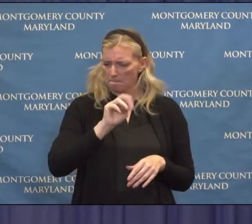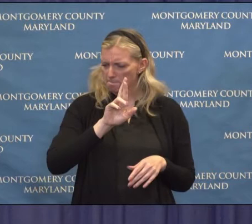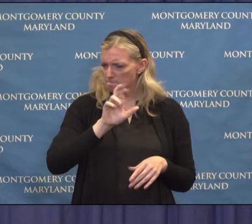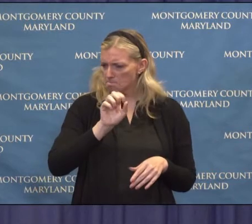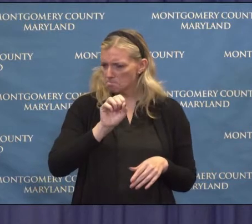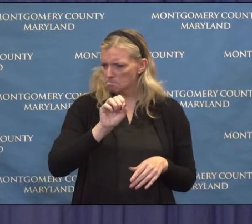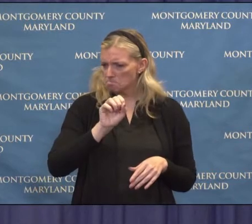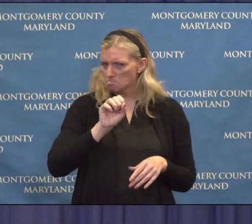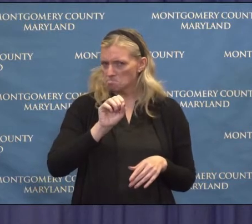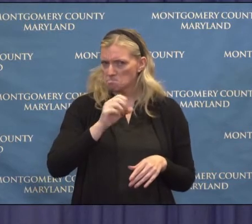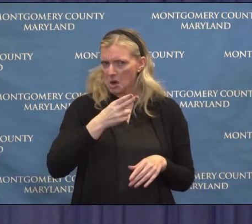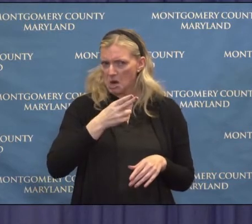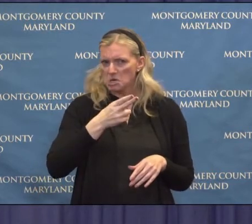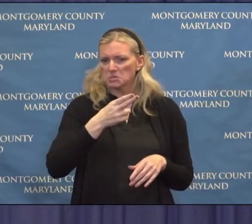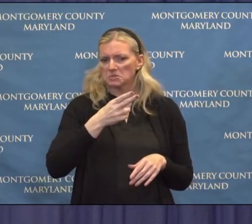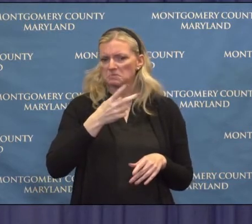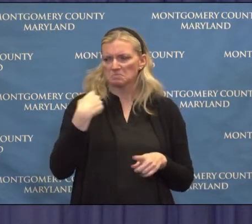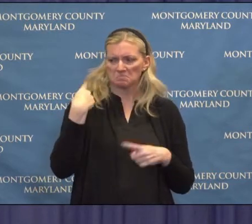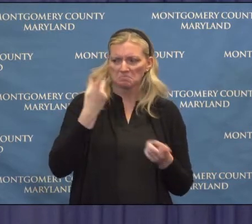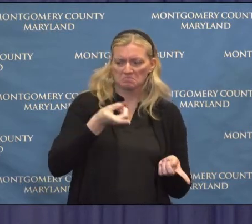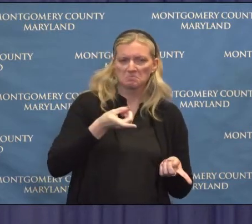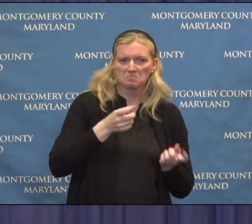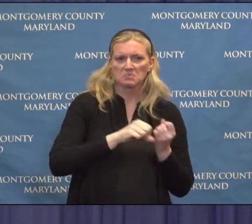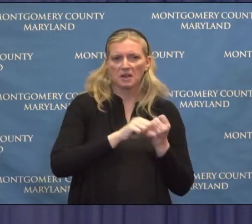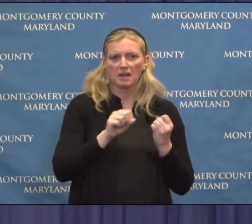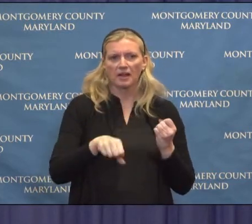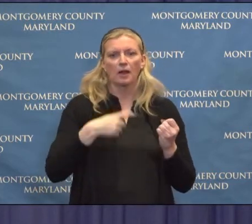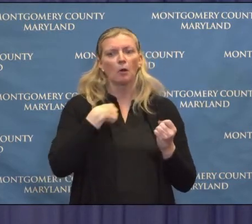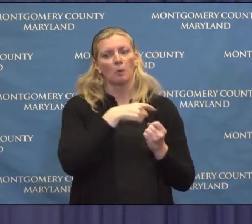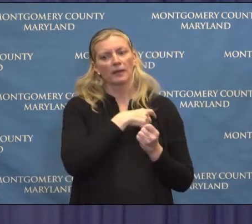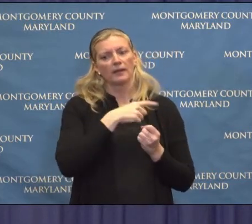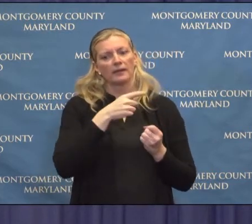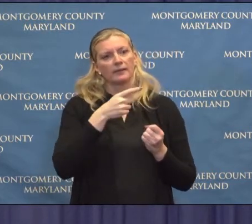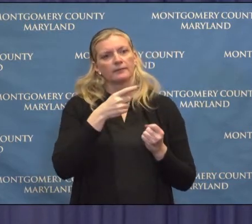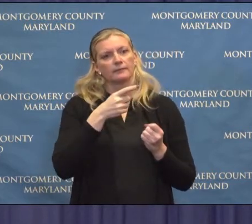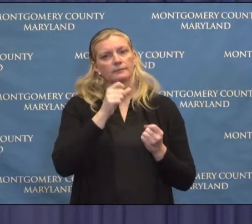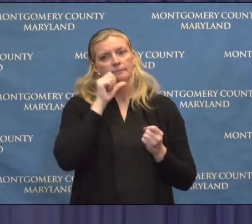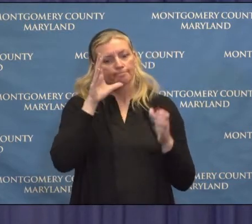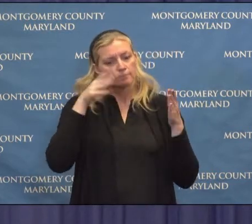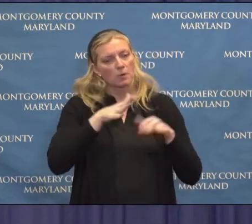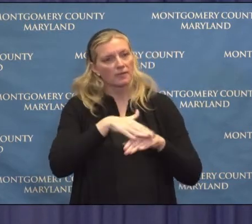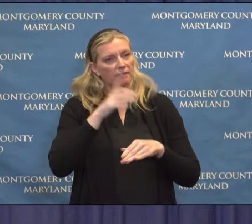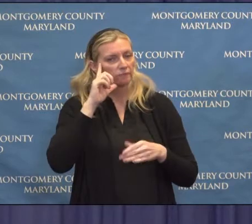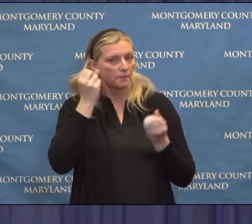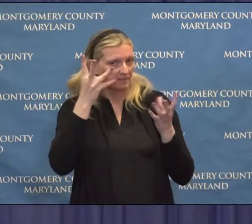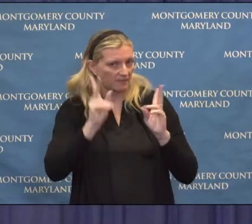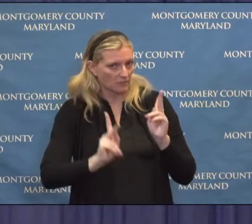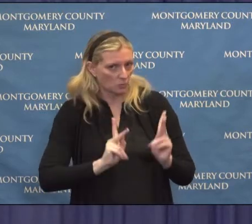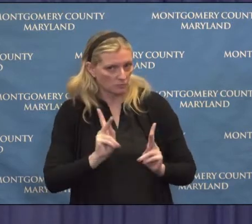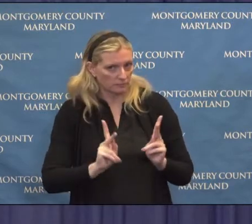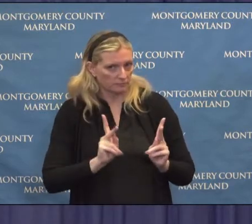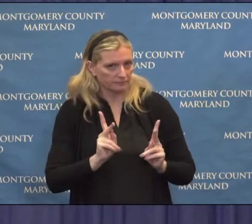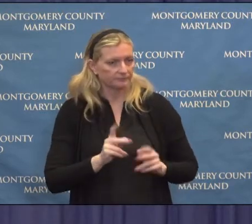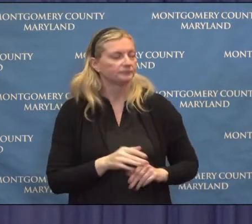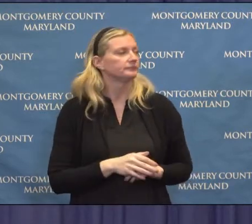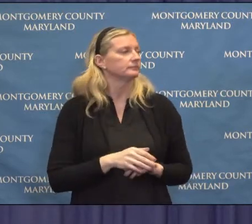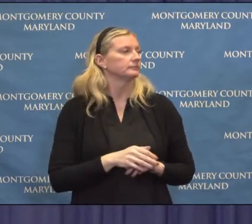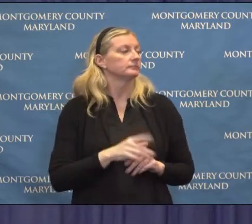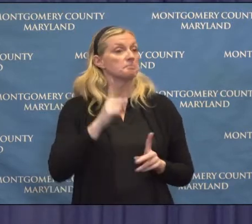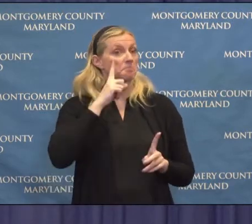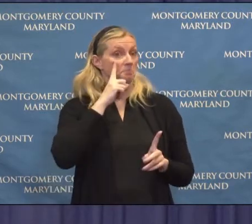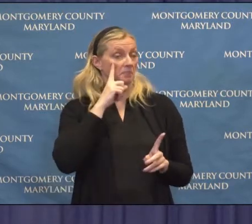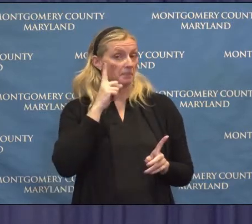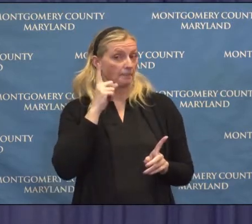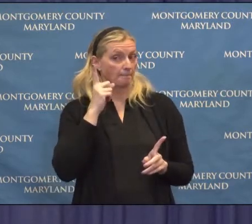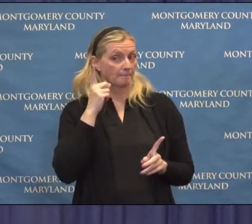we've kind of been absent from that field for many people. And as a result of this,